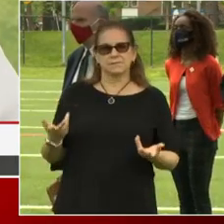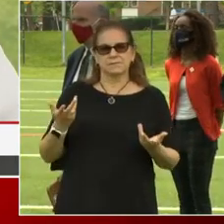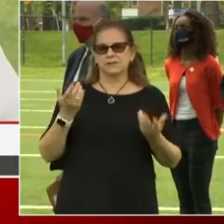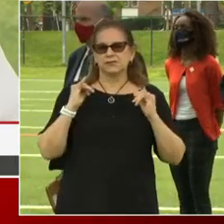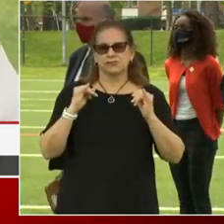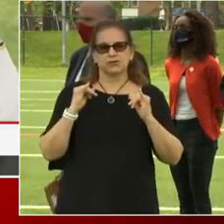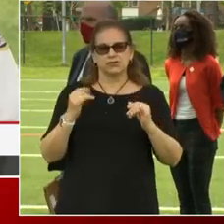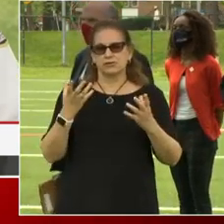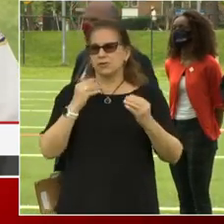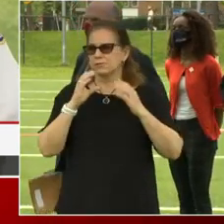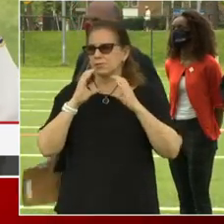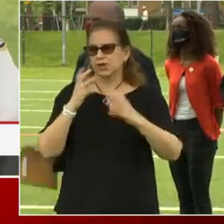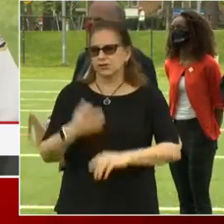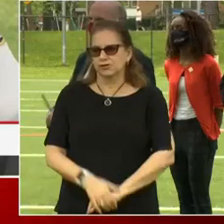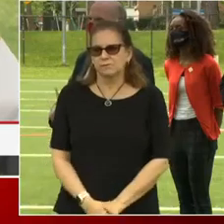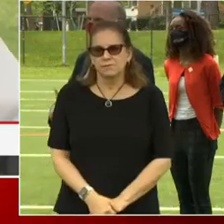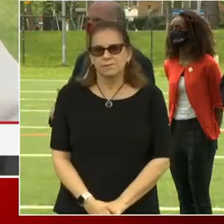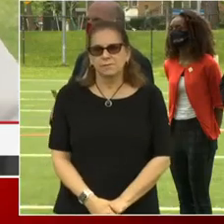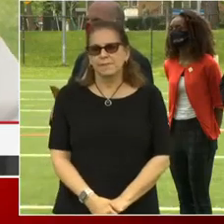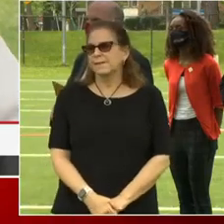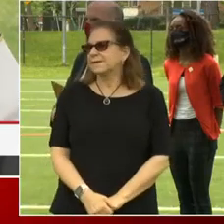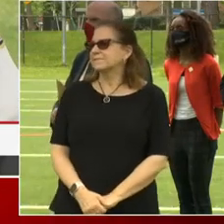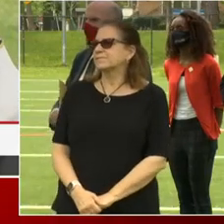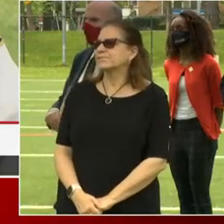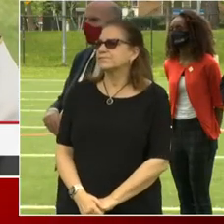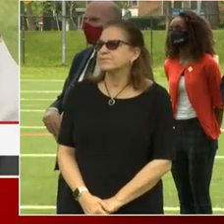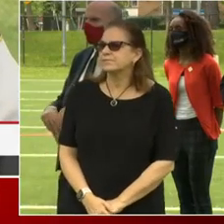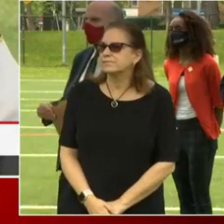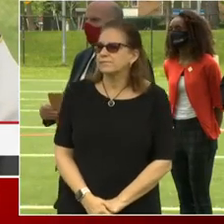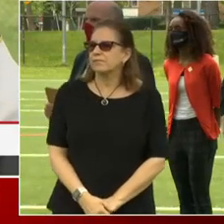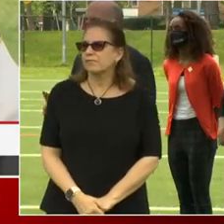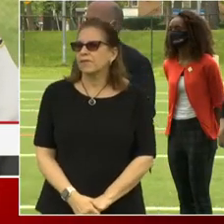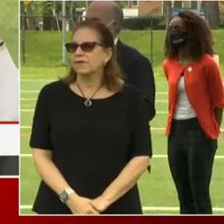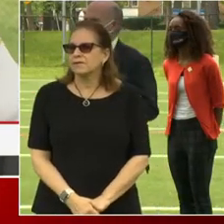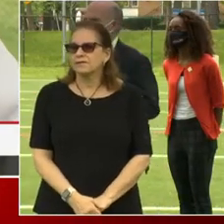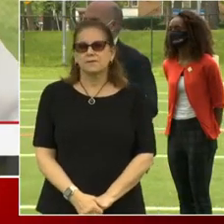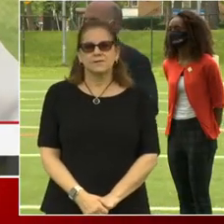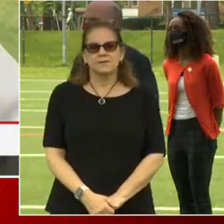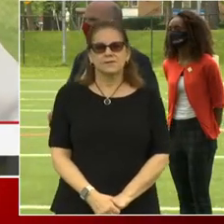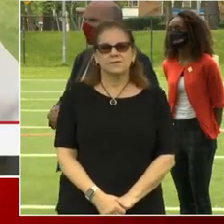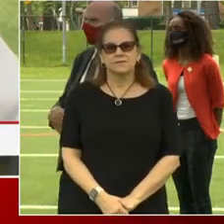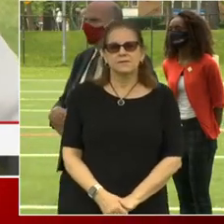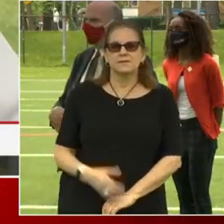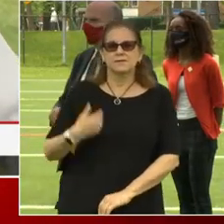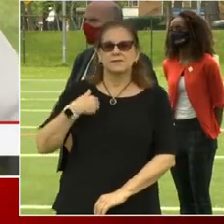Okay, this gentleman back here, and then we'll come up front. Hold on 1 second, Stephanie.